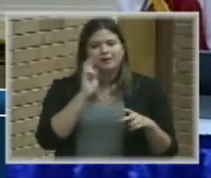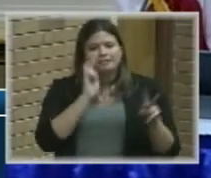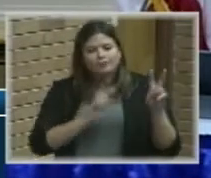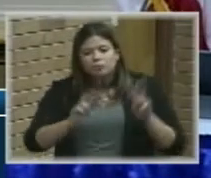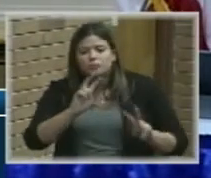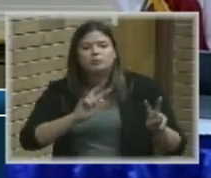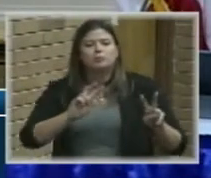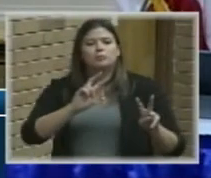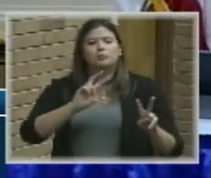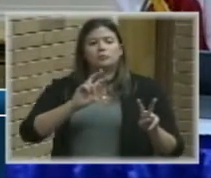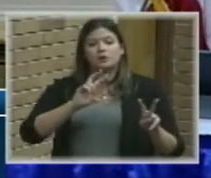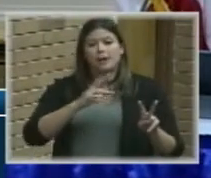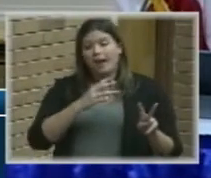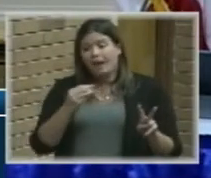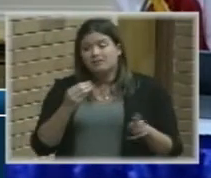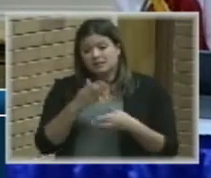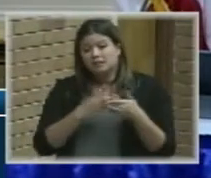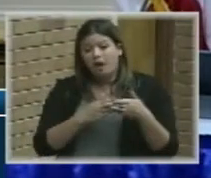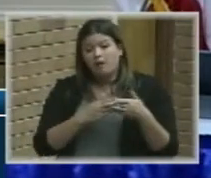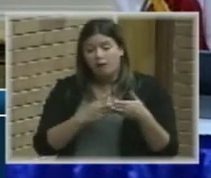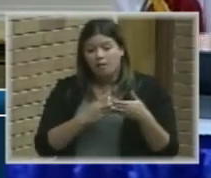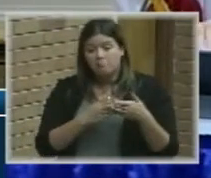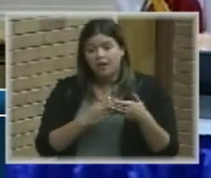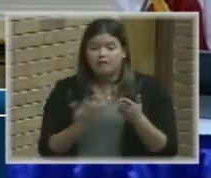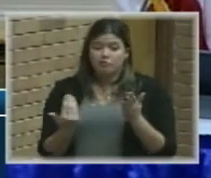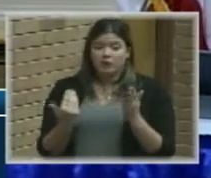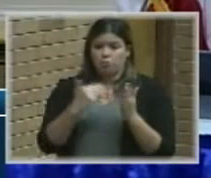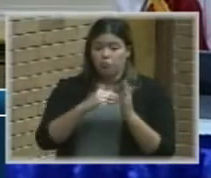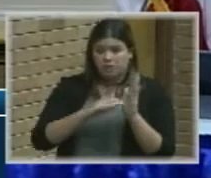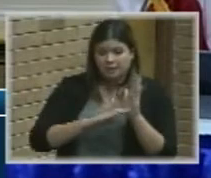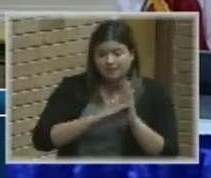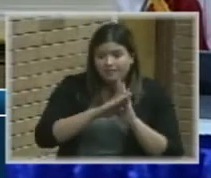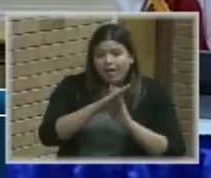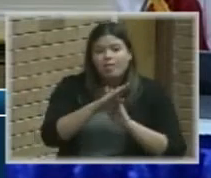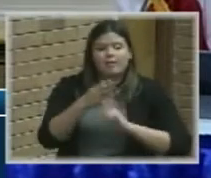fact, and in some cases have been redeveloped.